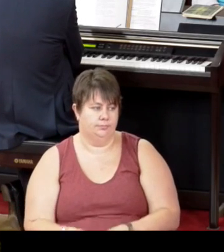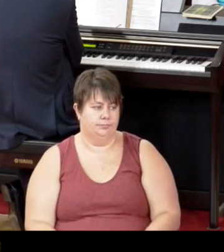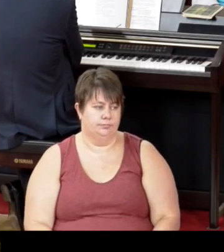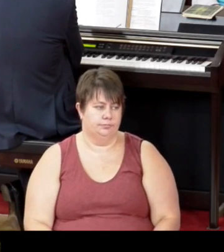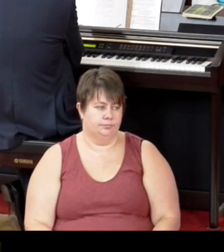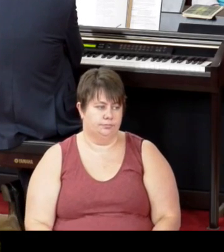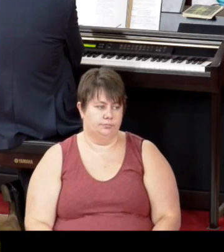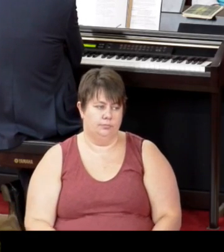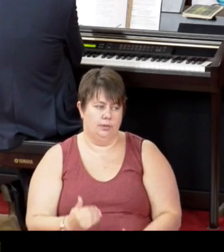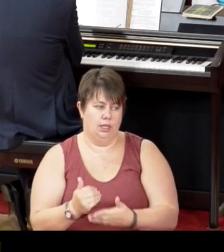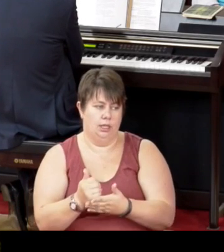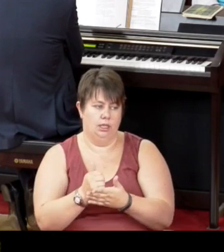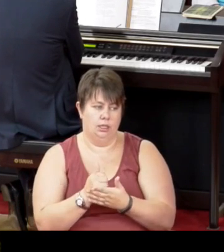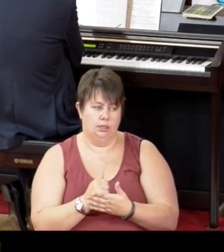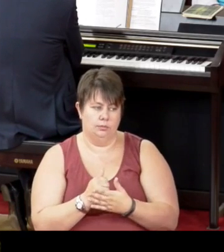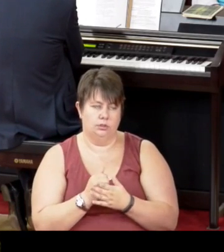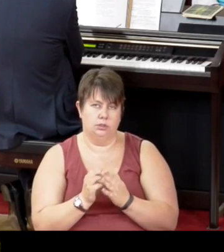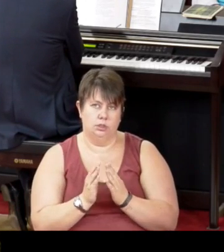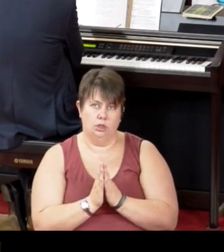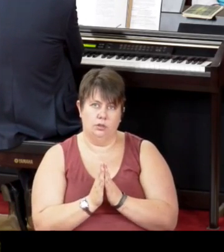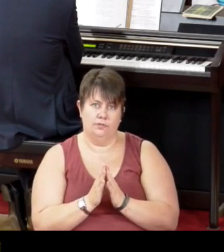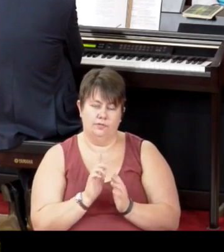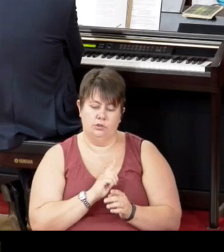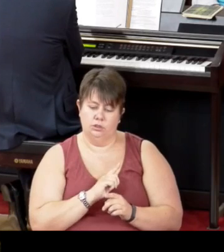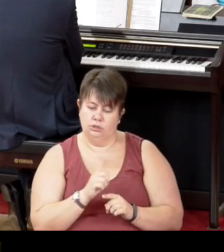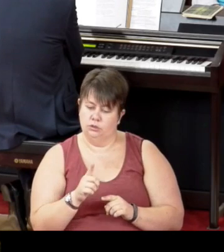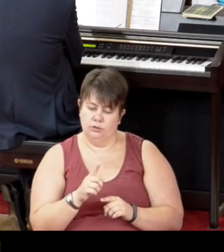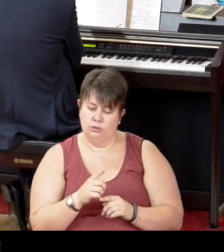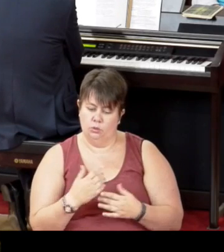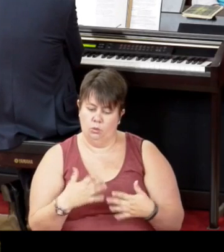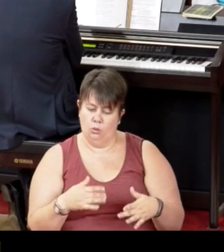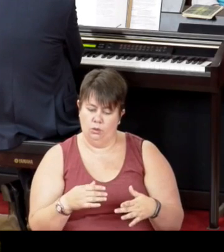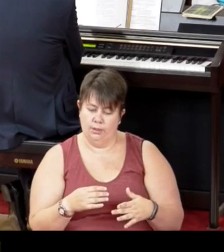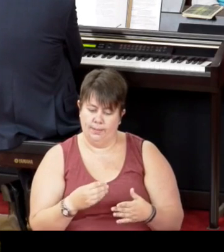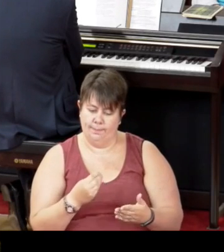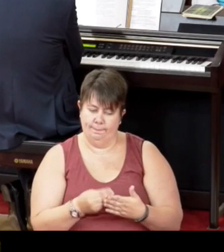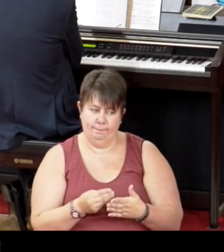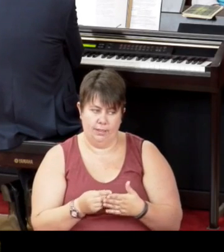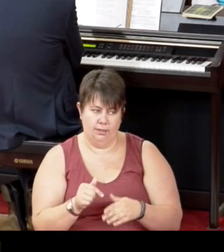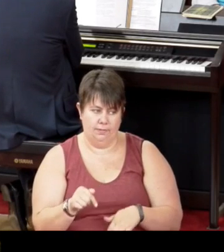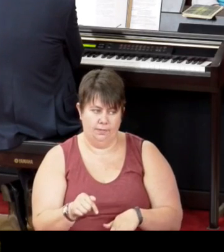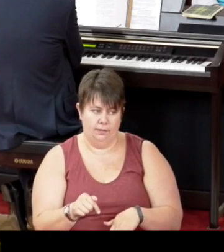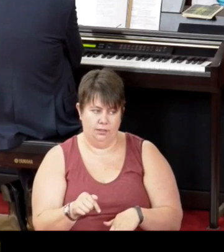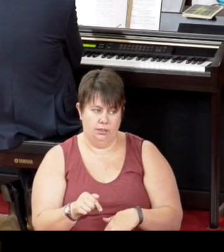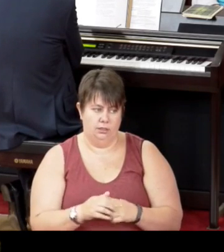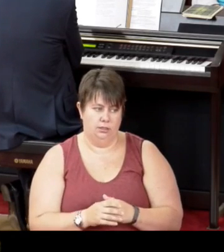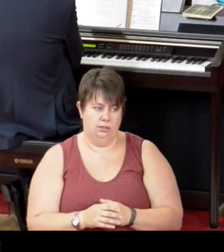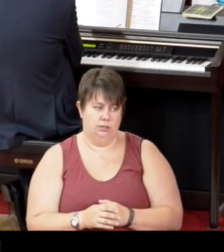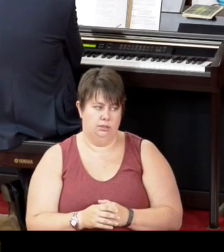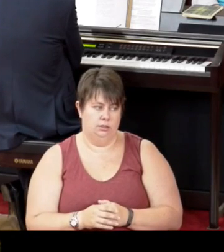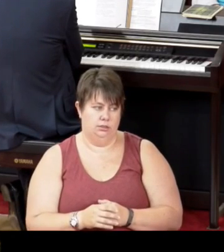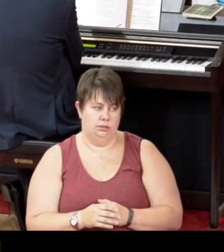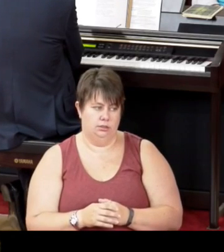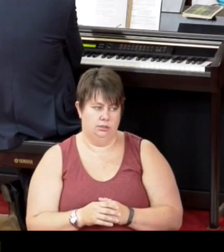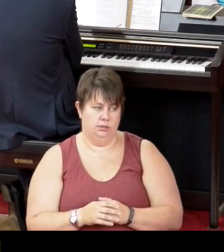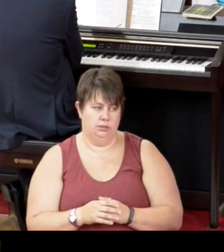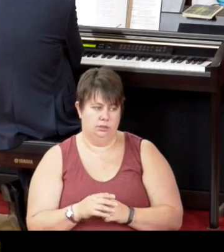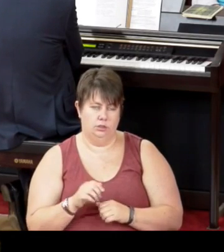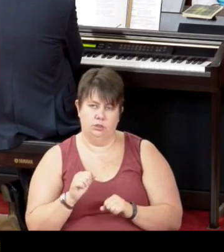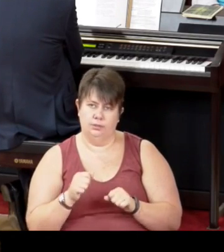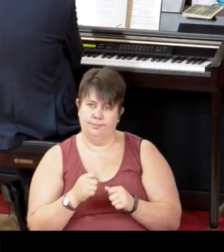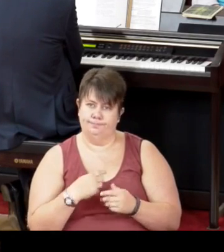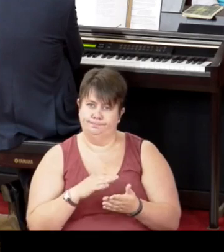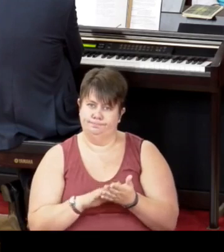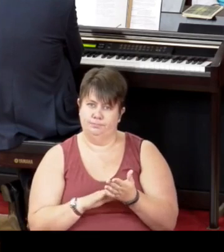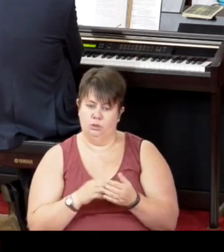Help us also, Lord, for these are not just coins hastily fished from our pockets. They are tokens of